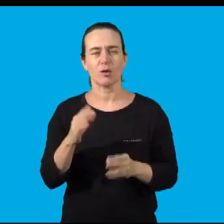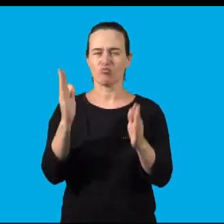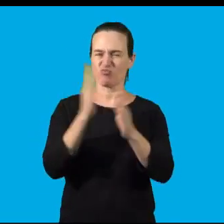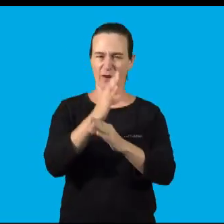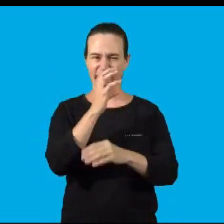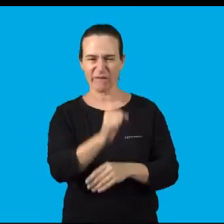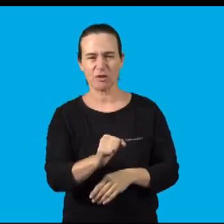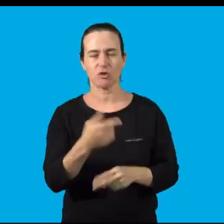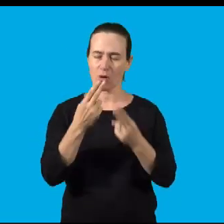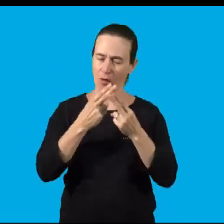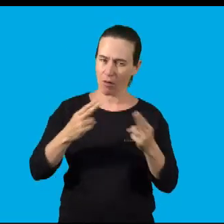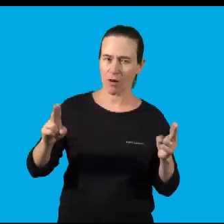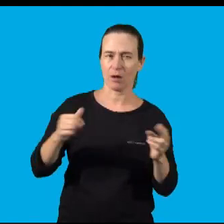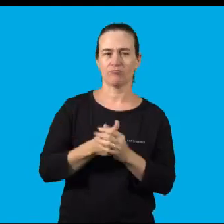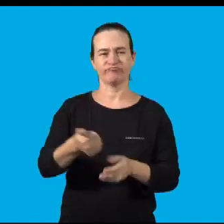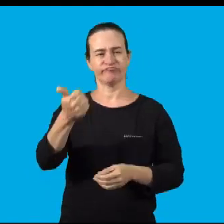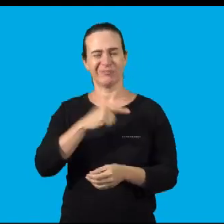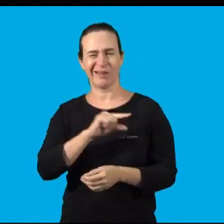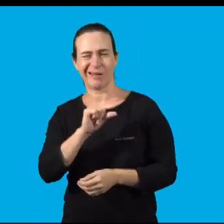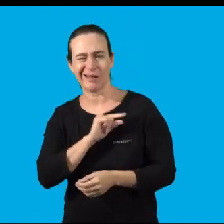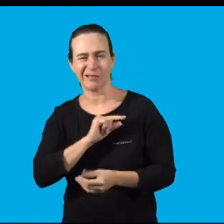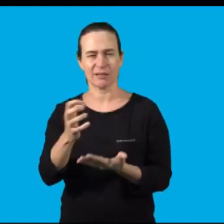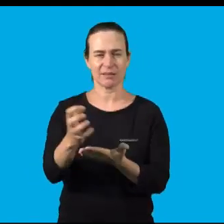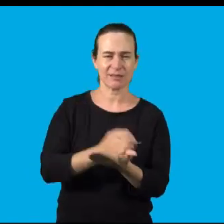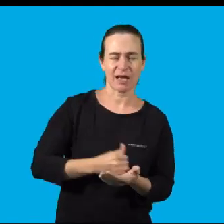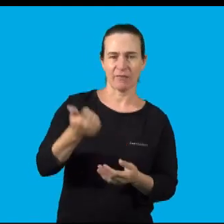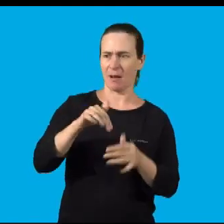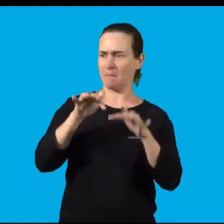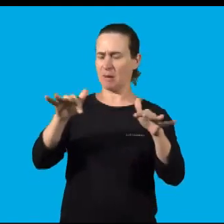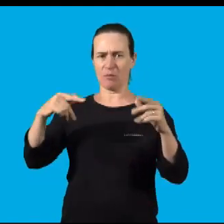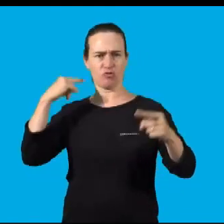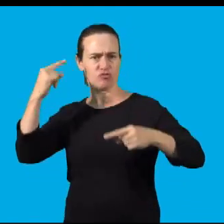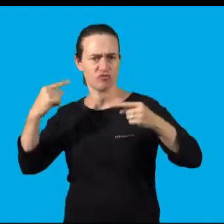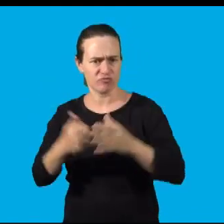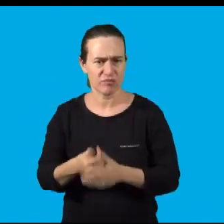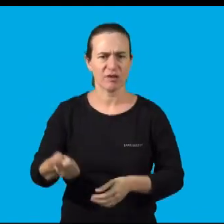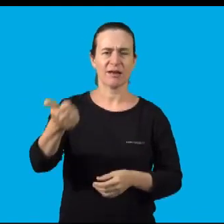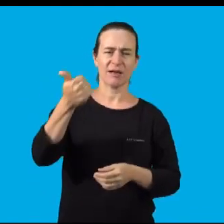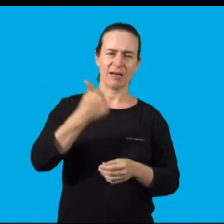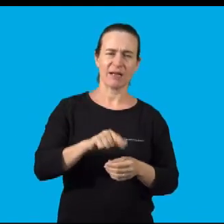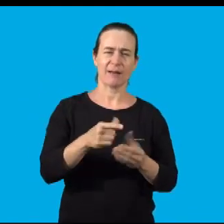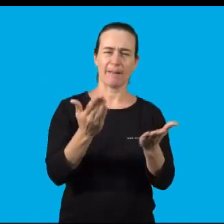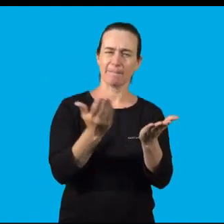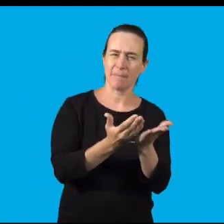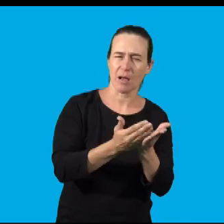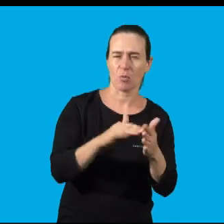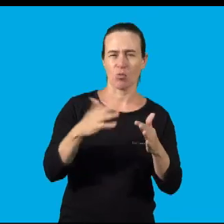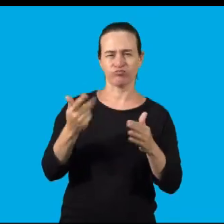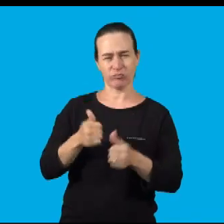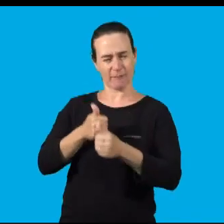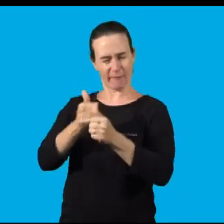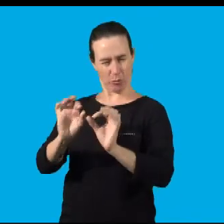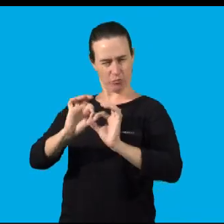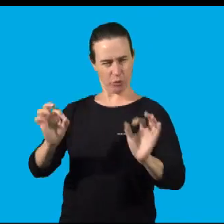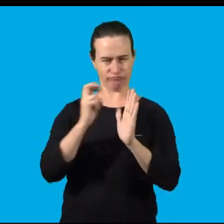reputation, guilt and redemption, mass hysteria, theocracy and Puritanism, the individual versus